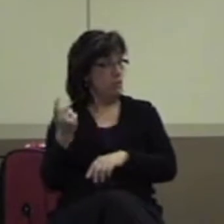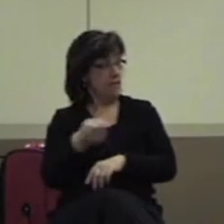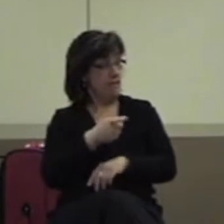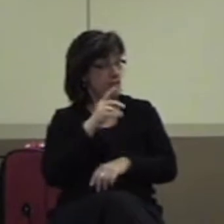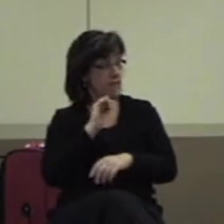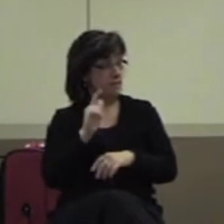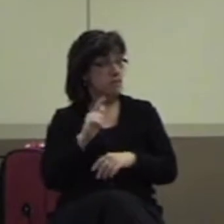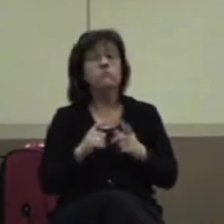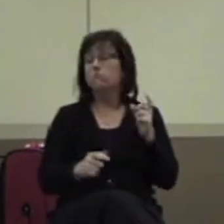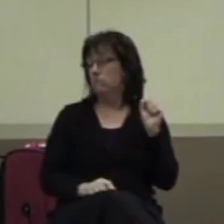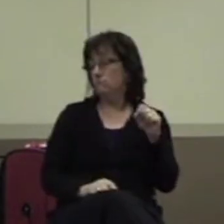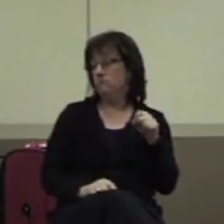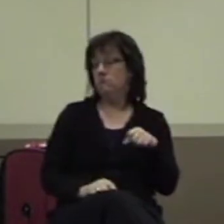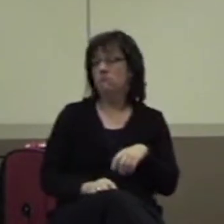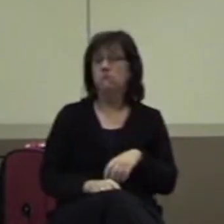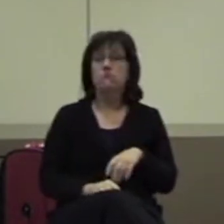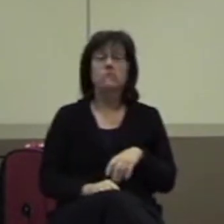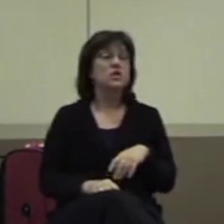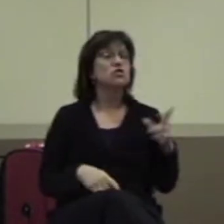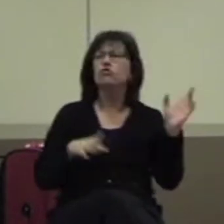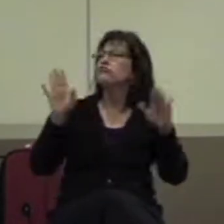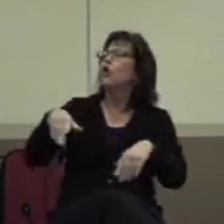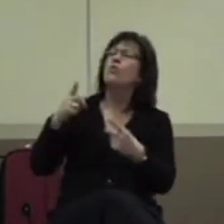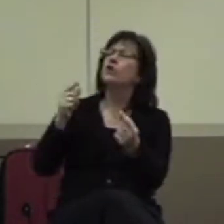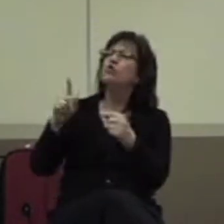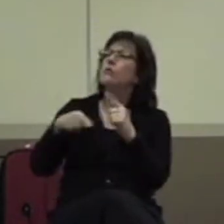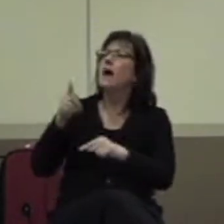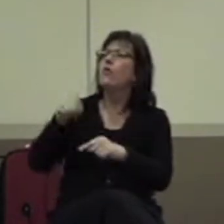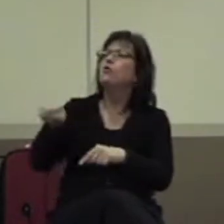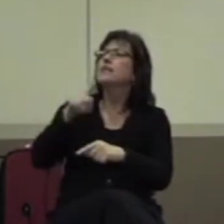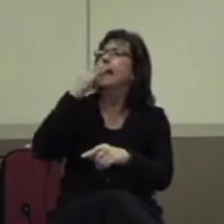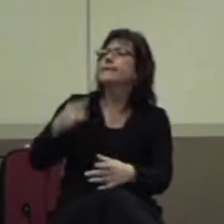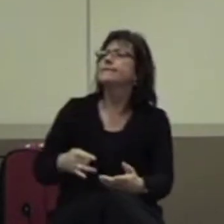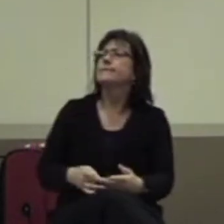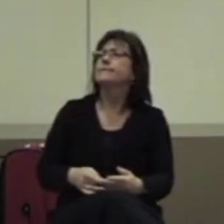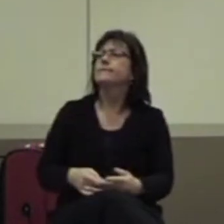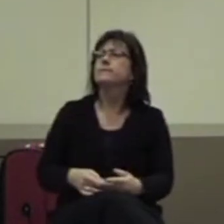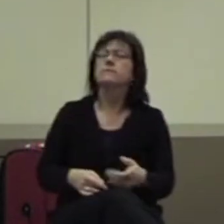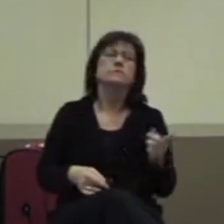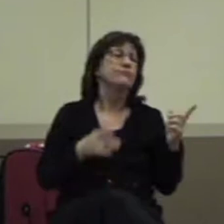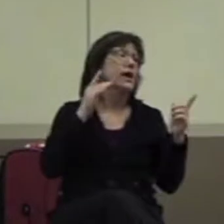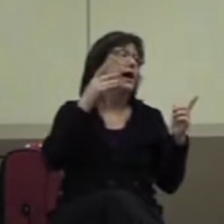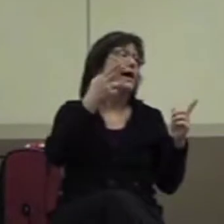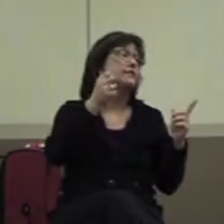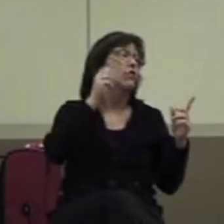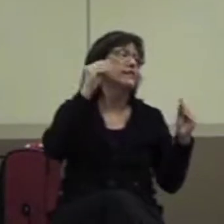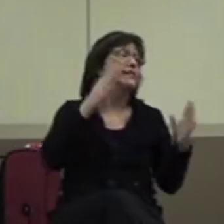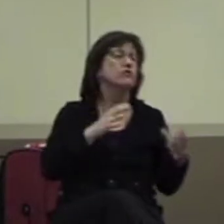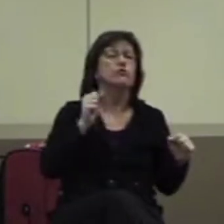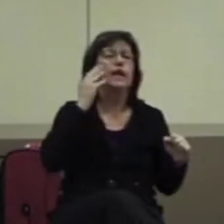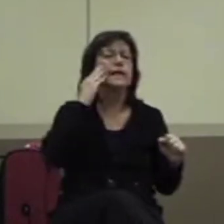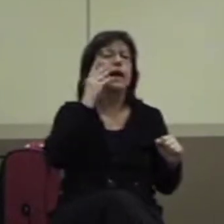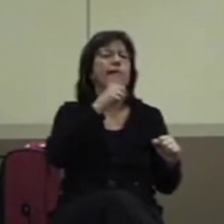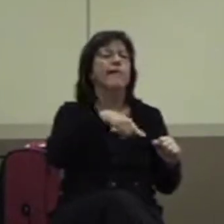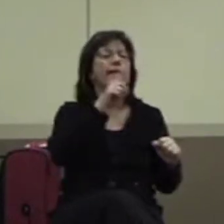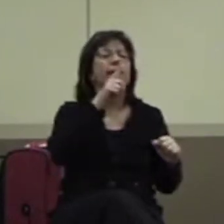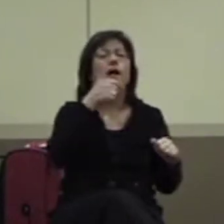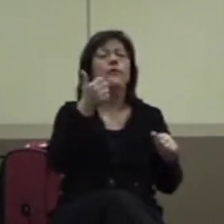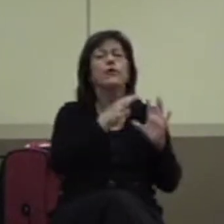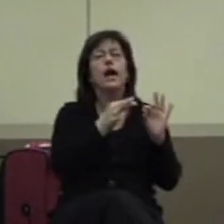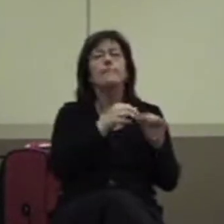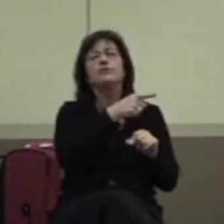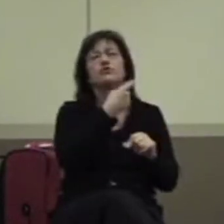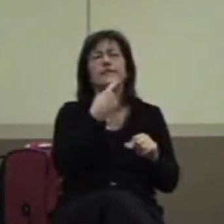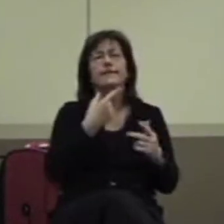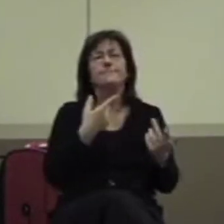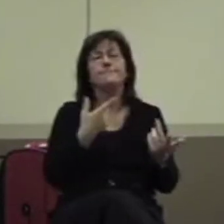pencil?" She said, "Yeah." She goes, "Well, what do you do about those kids?" Obviously, she's a high school teacher. You can tell by some other